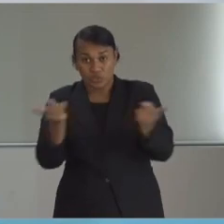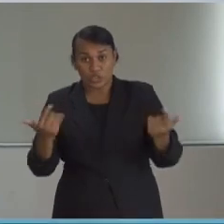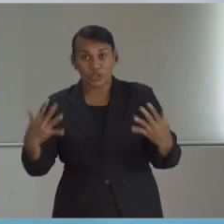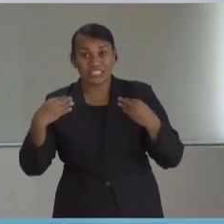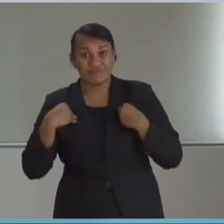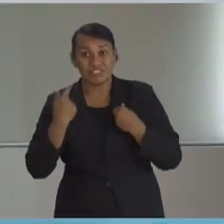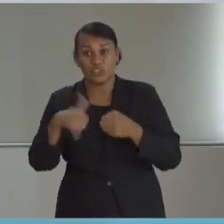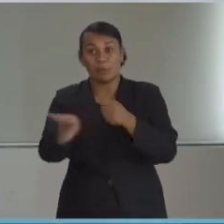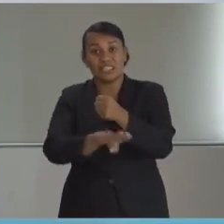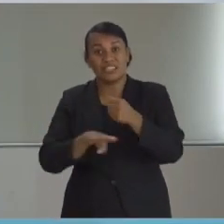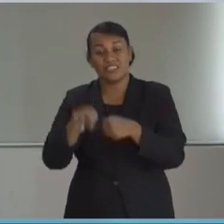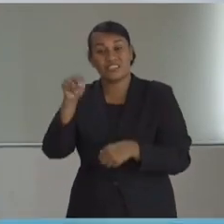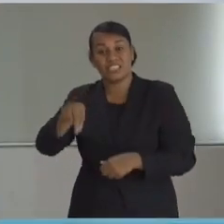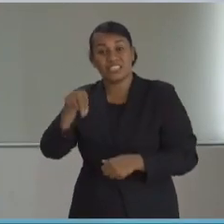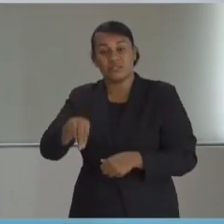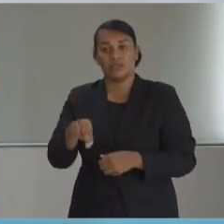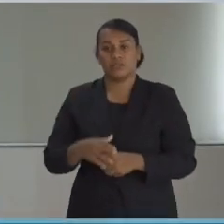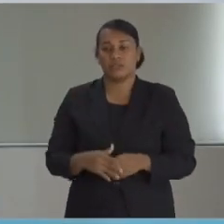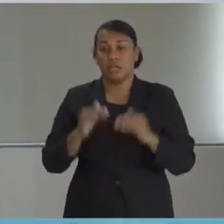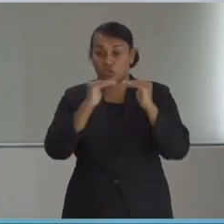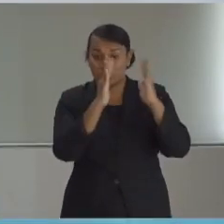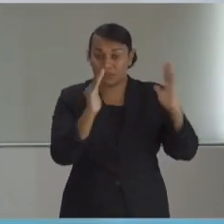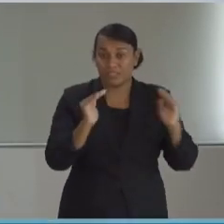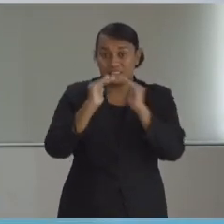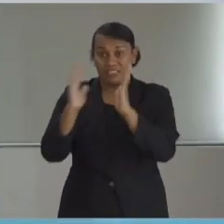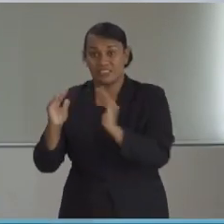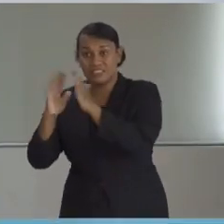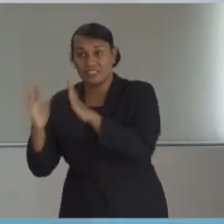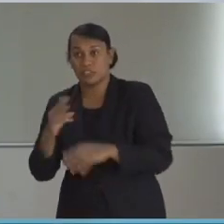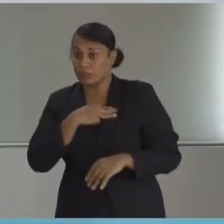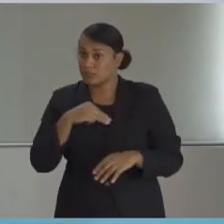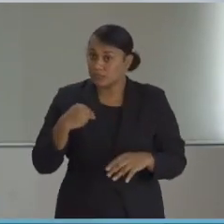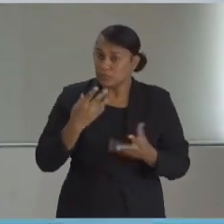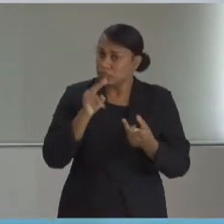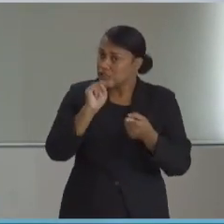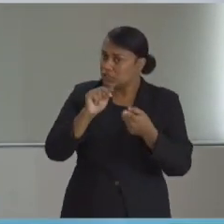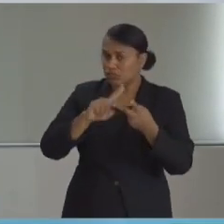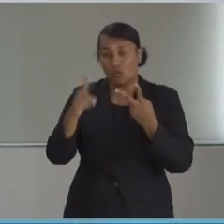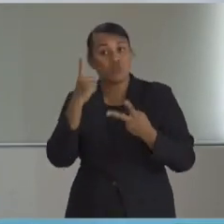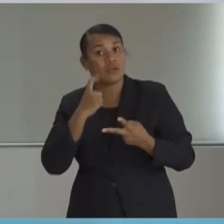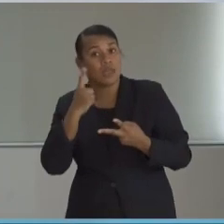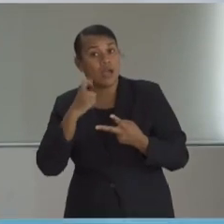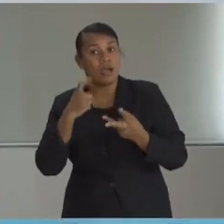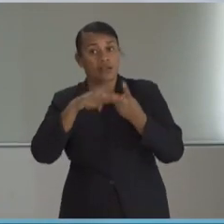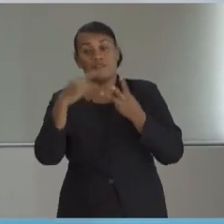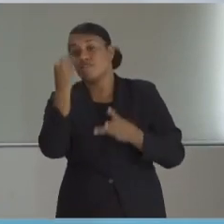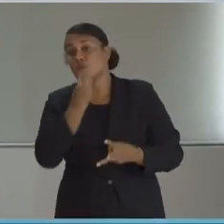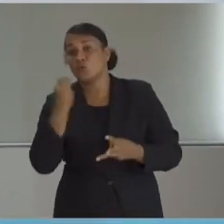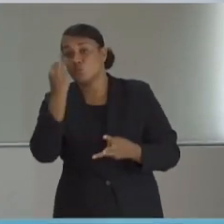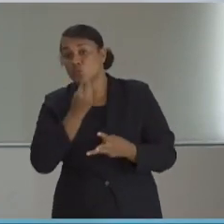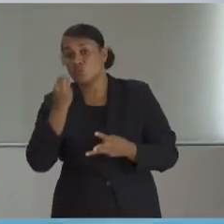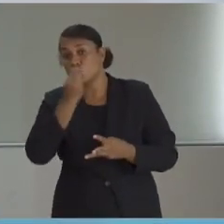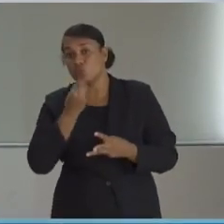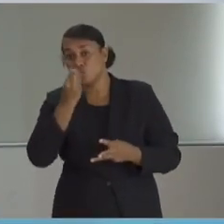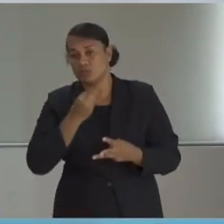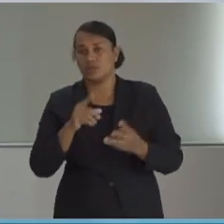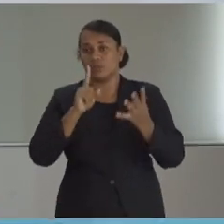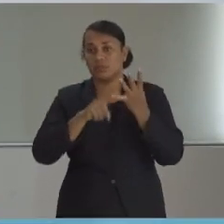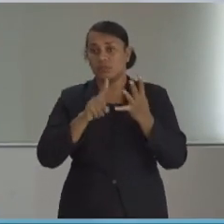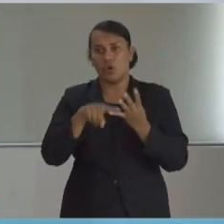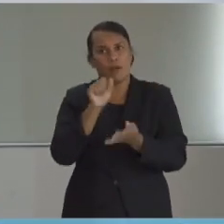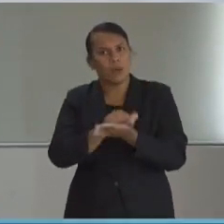essentials, namely shelter, water, food, proper